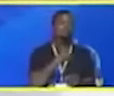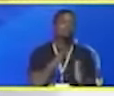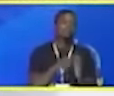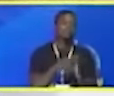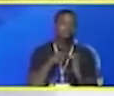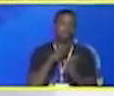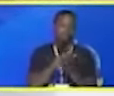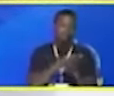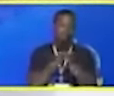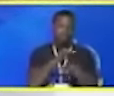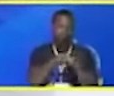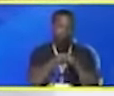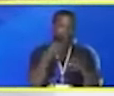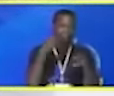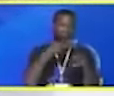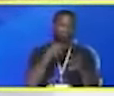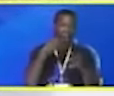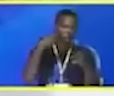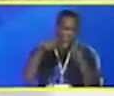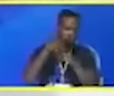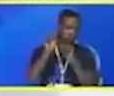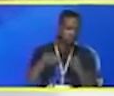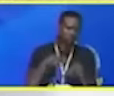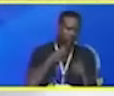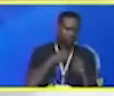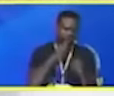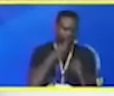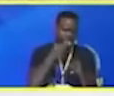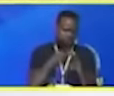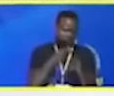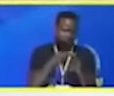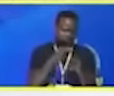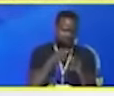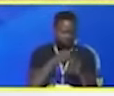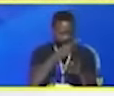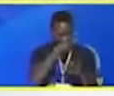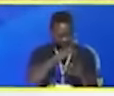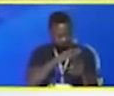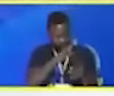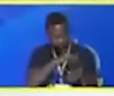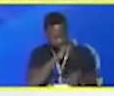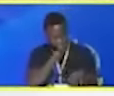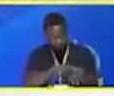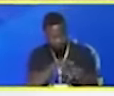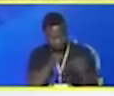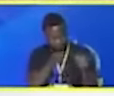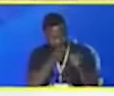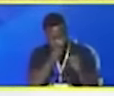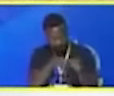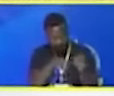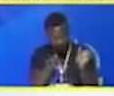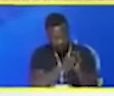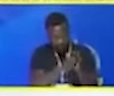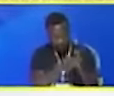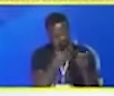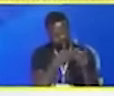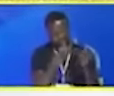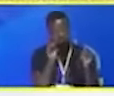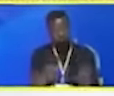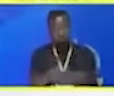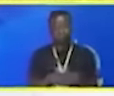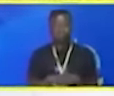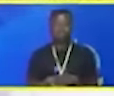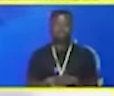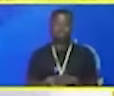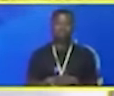be mistaken for a prophet, but you use the nature of that man. Are we together?